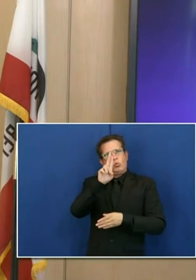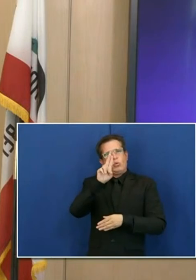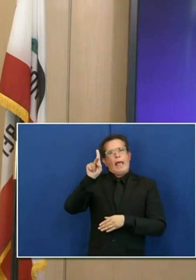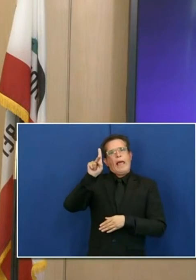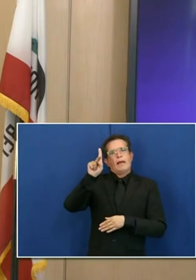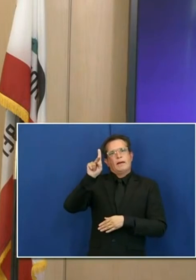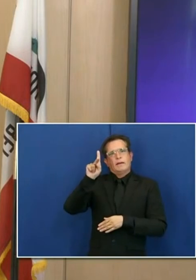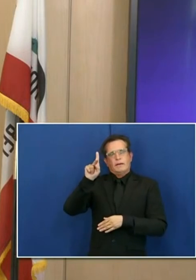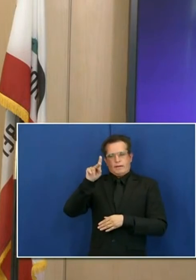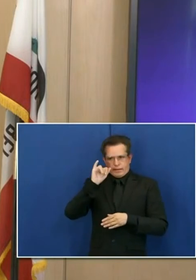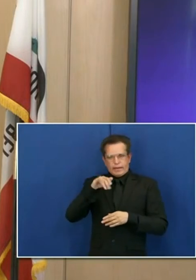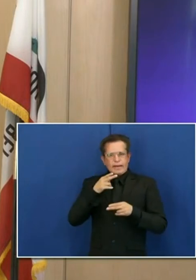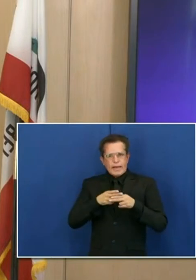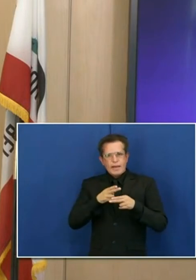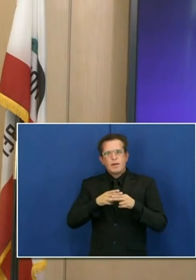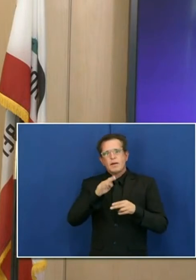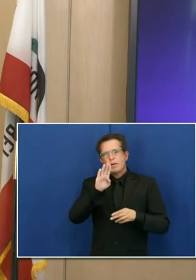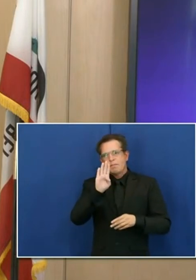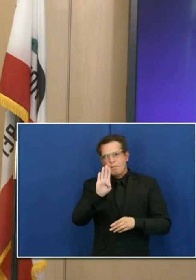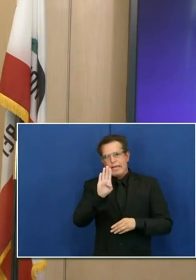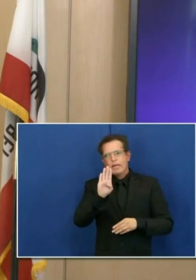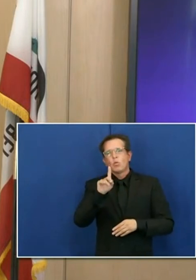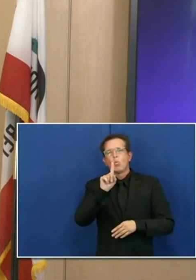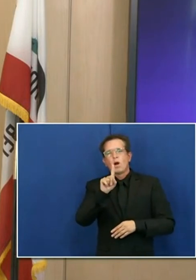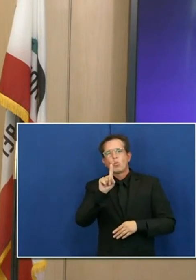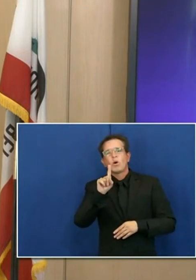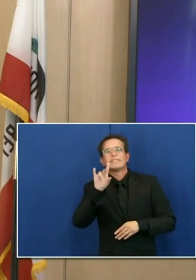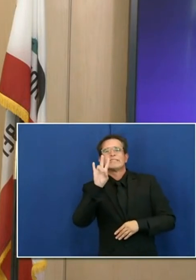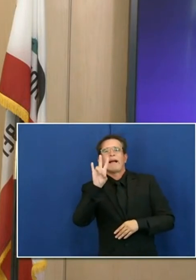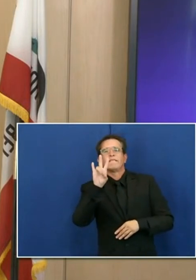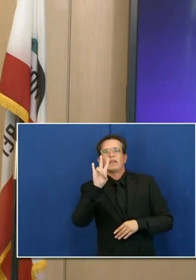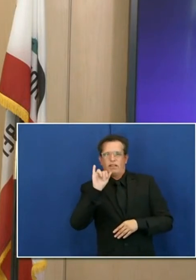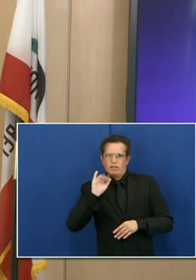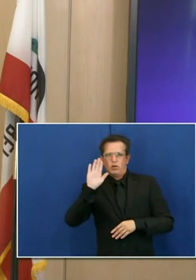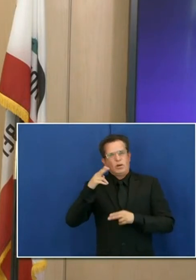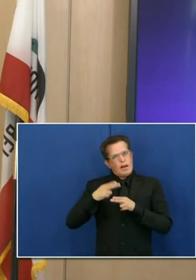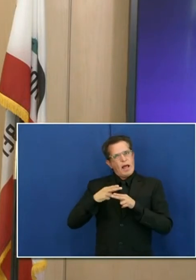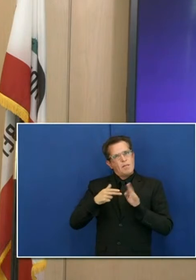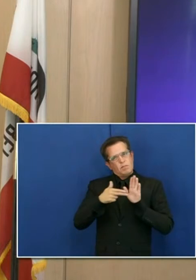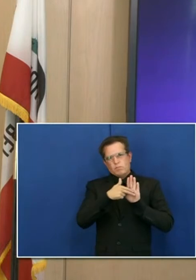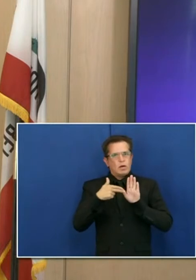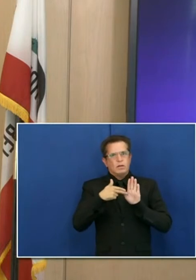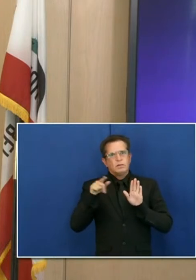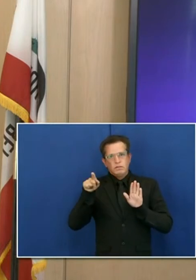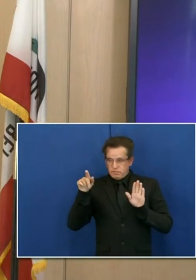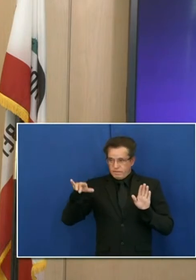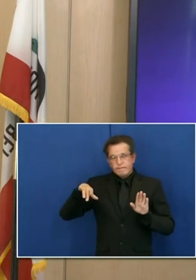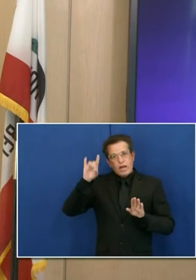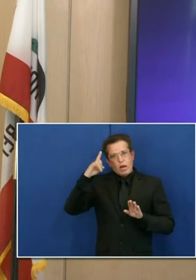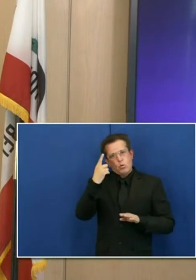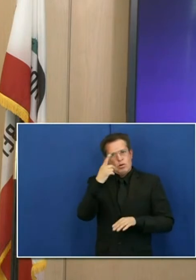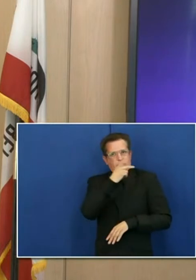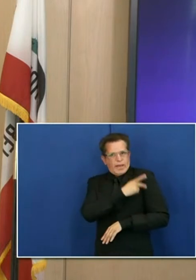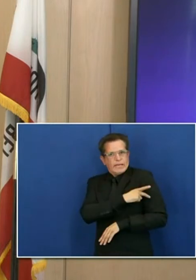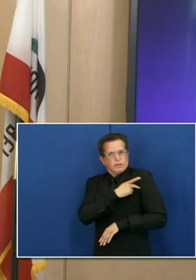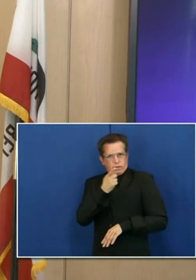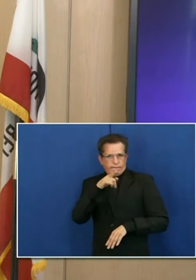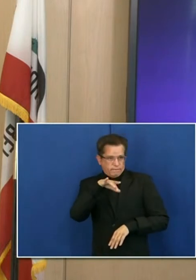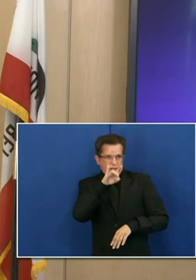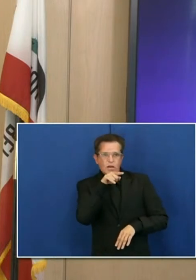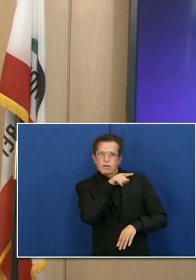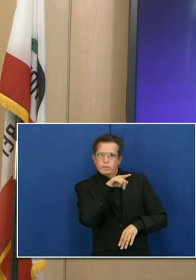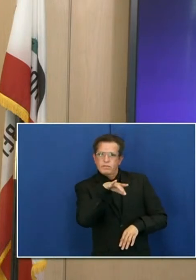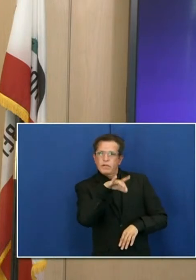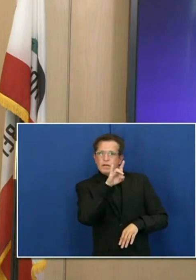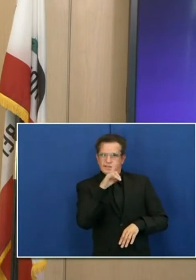The name of it is B117, is how it's known. Detected in a patient, as the Supervisor mentioned, got